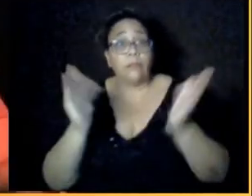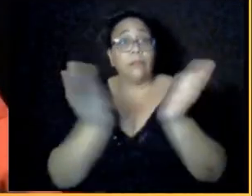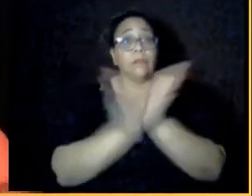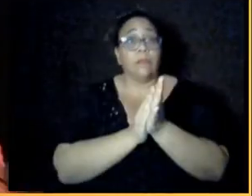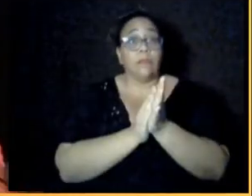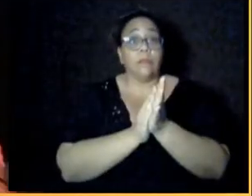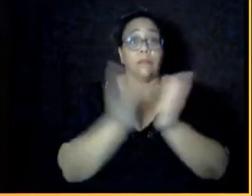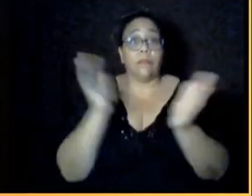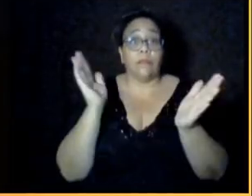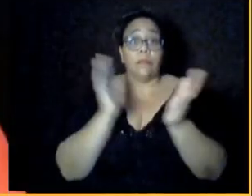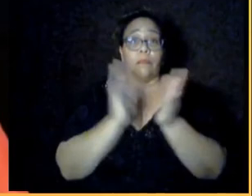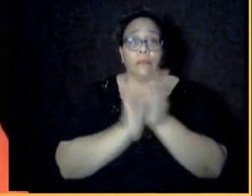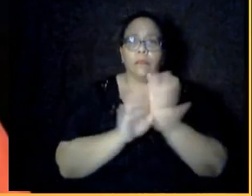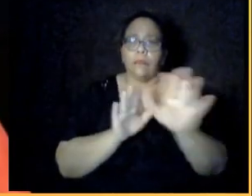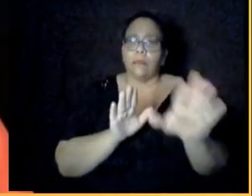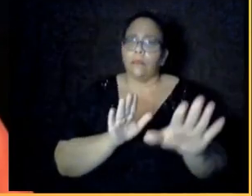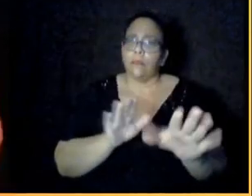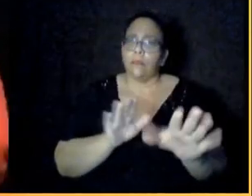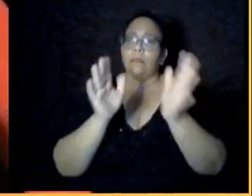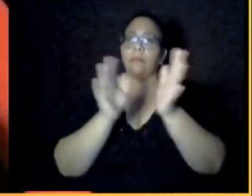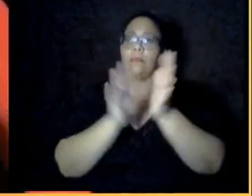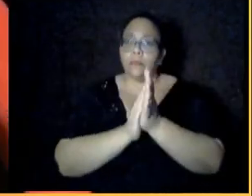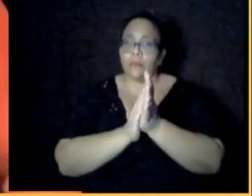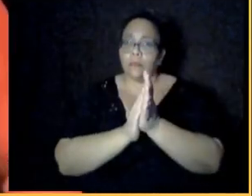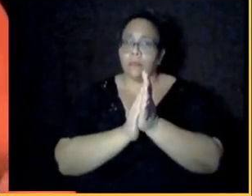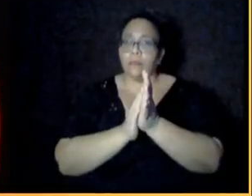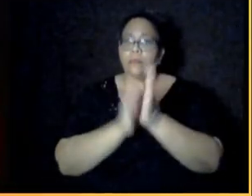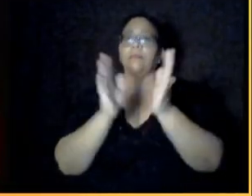Slow it down, y'all. Come on. All right.